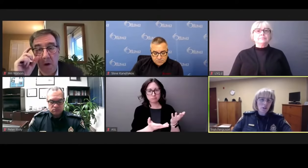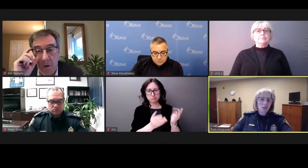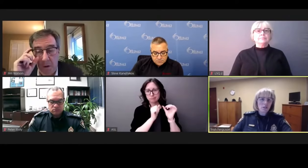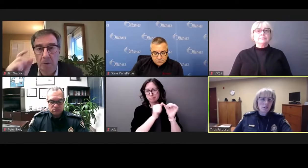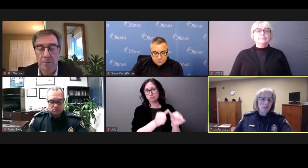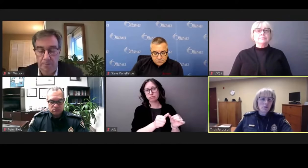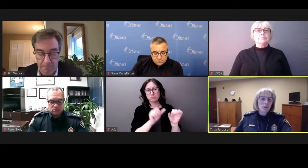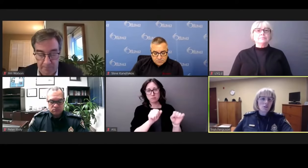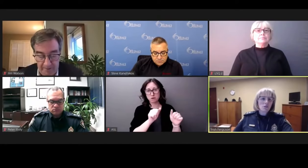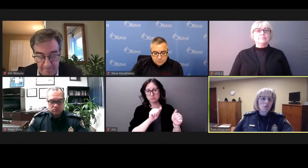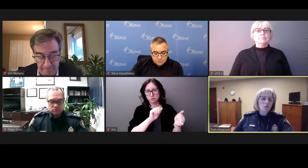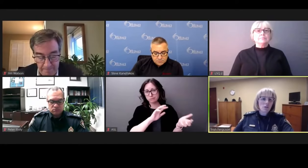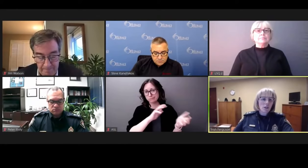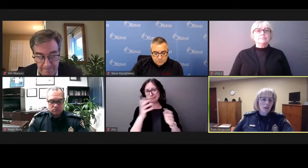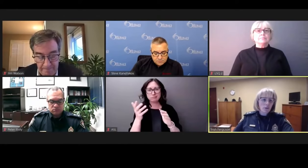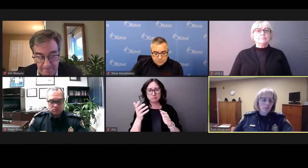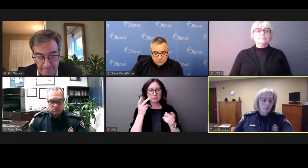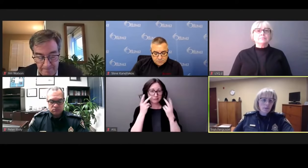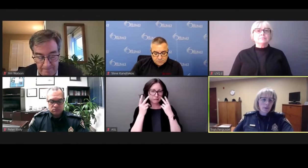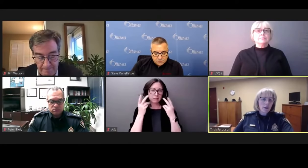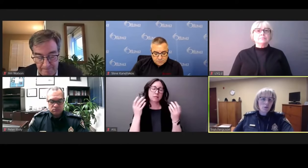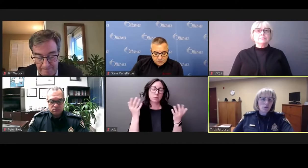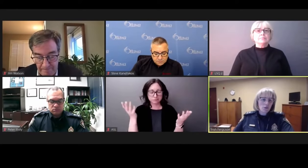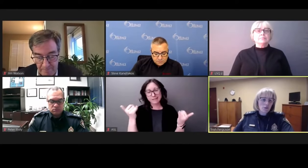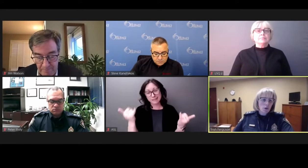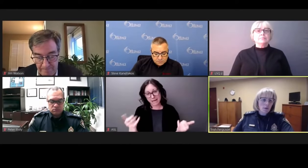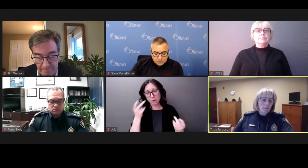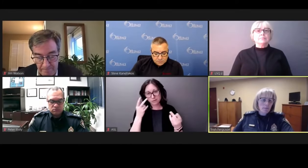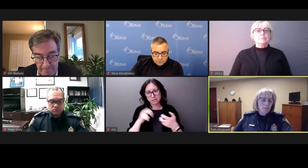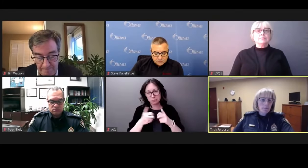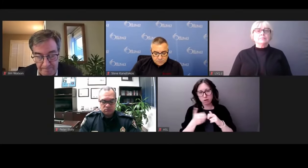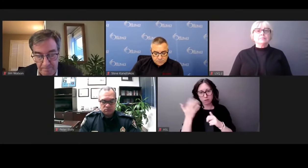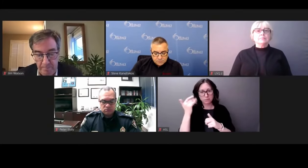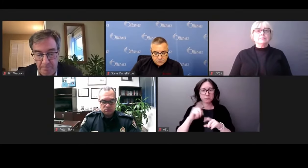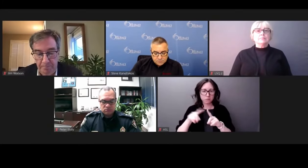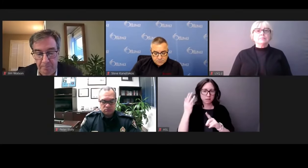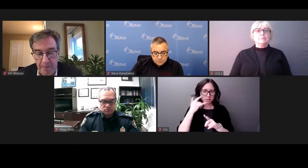potentially causing some of the issues that we're seeing now. That was the reason for it.